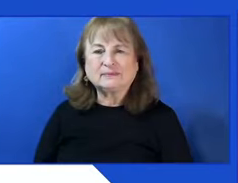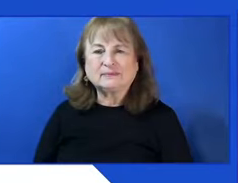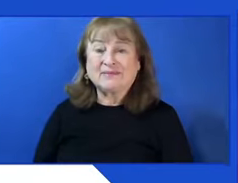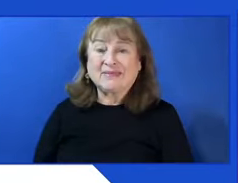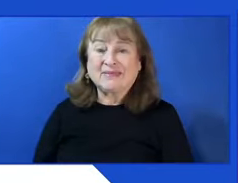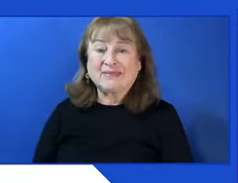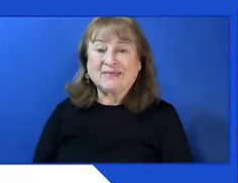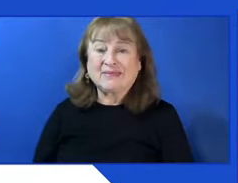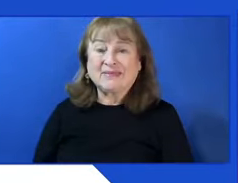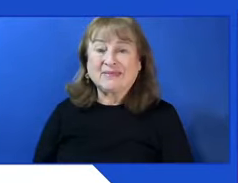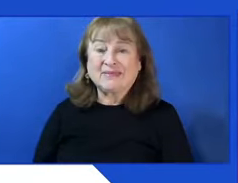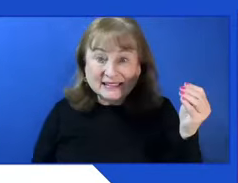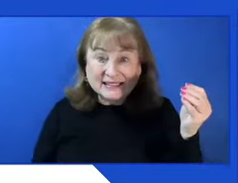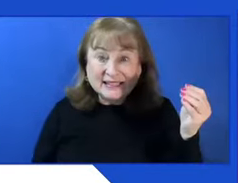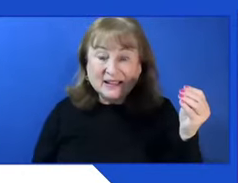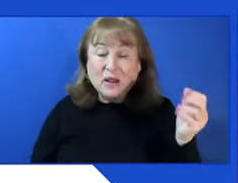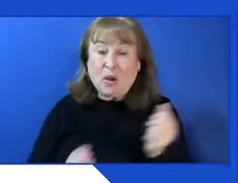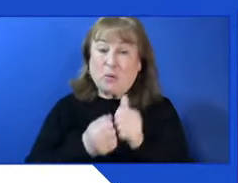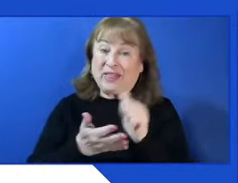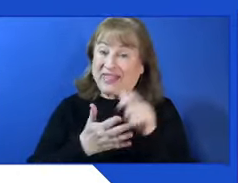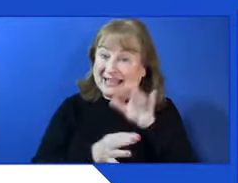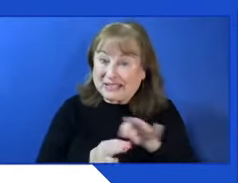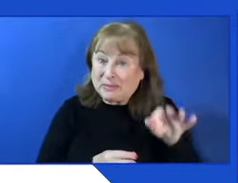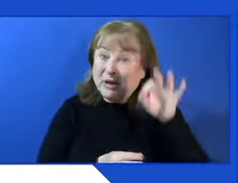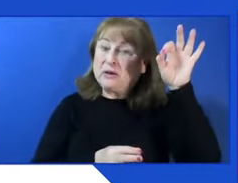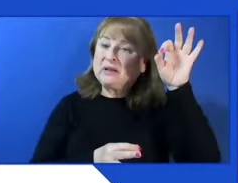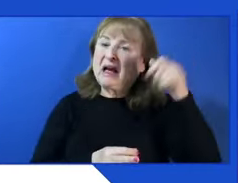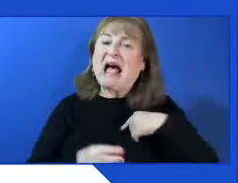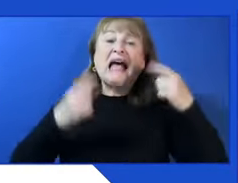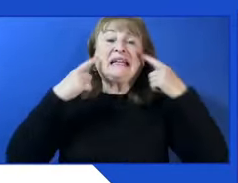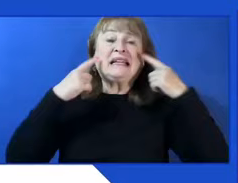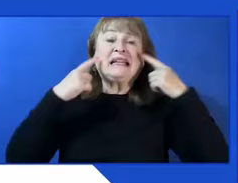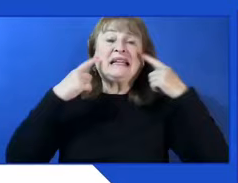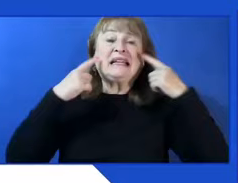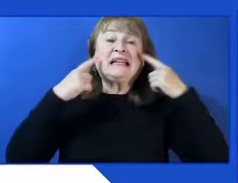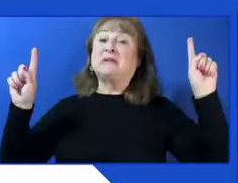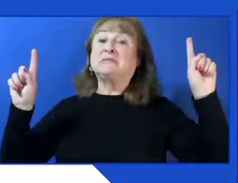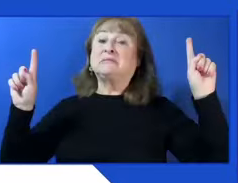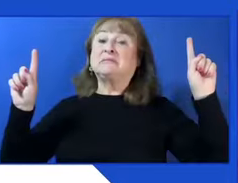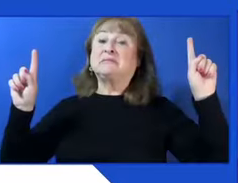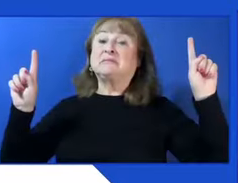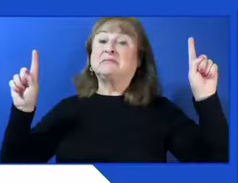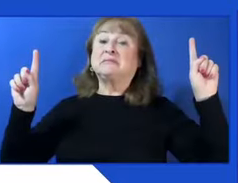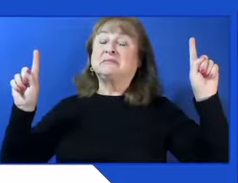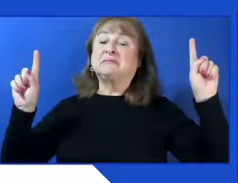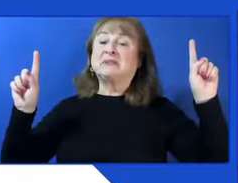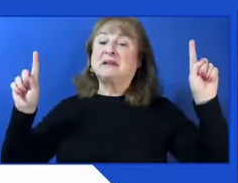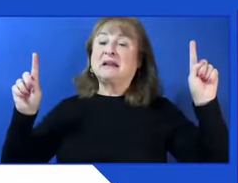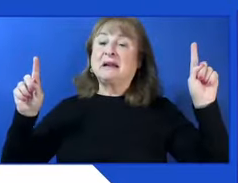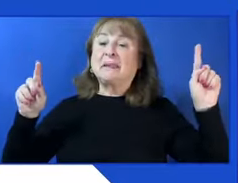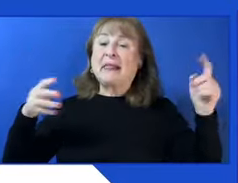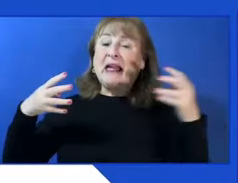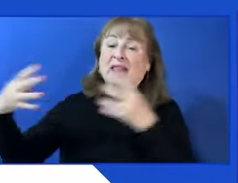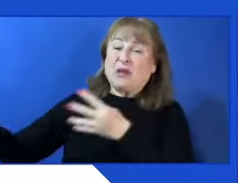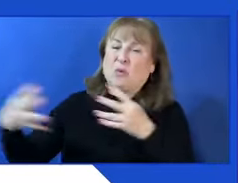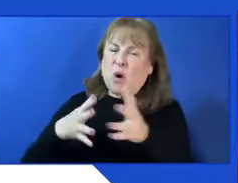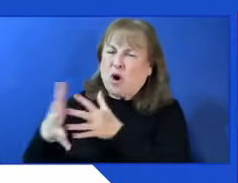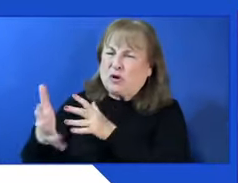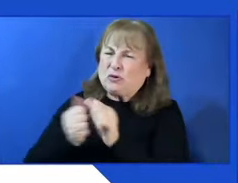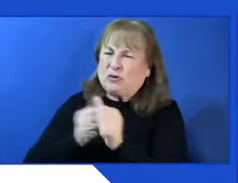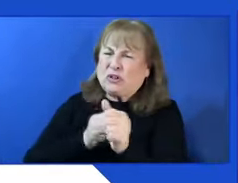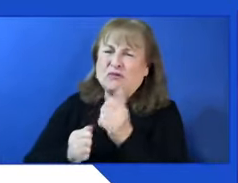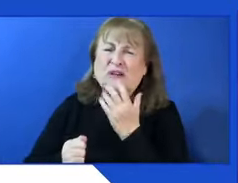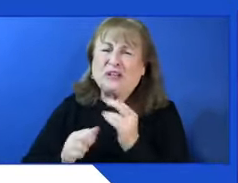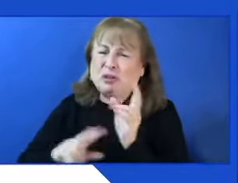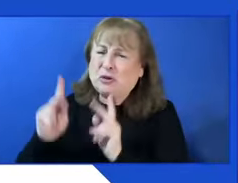And in that spirit, I declare, the war to destroy the Jews and the Jewish